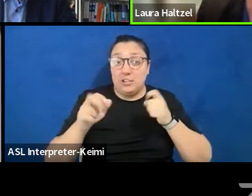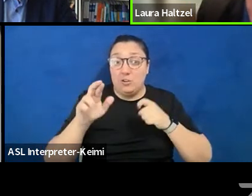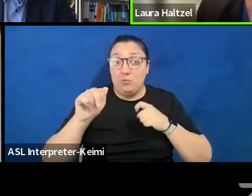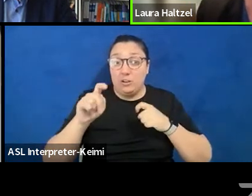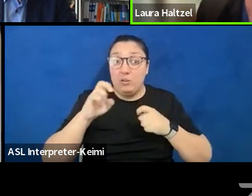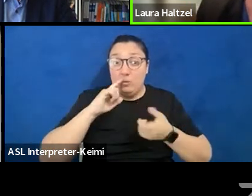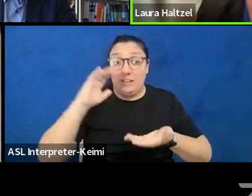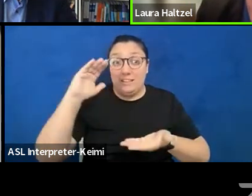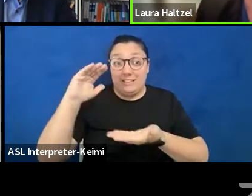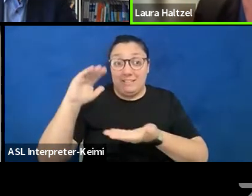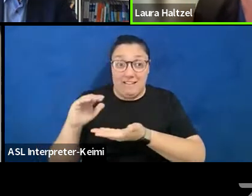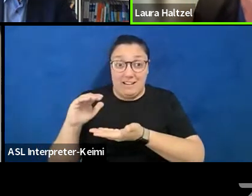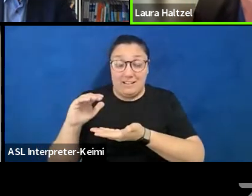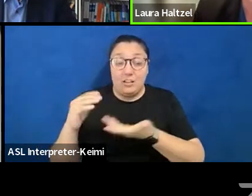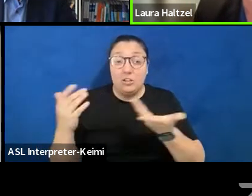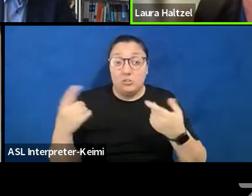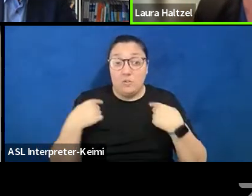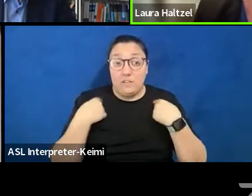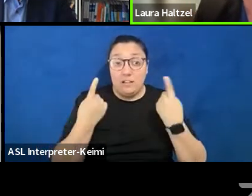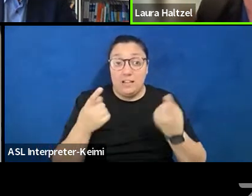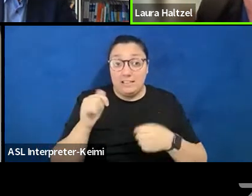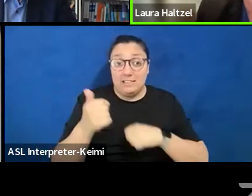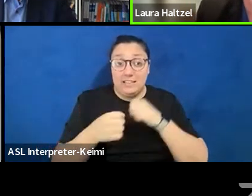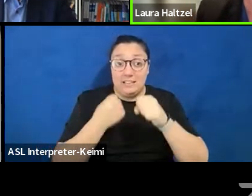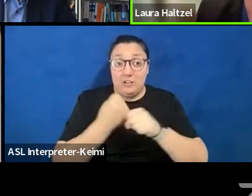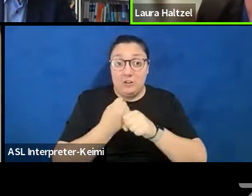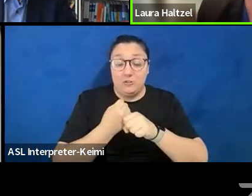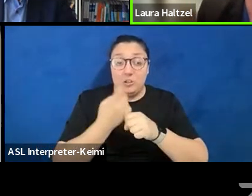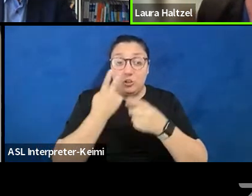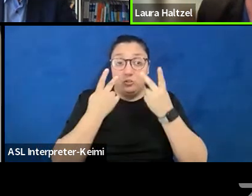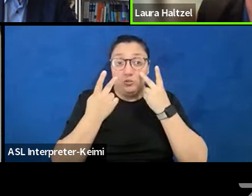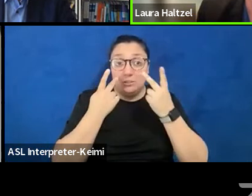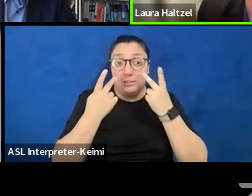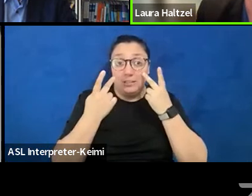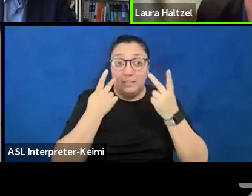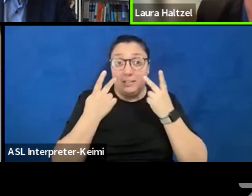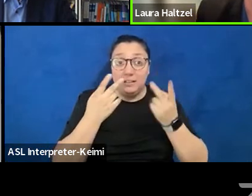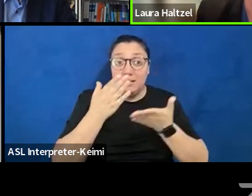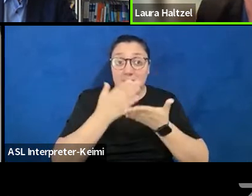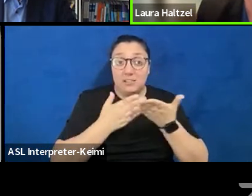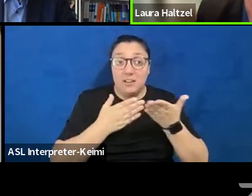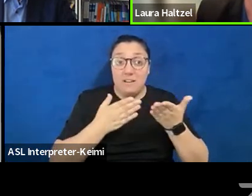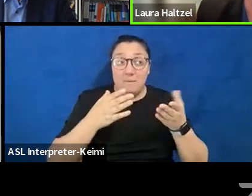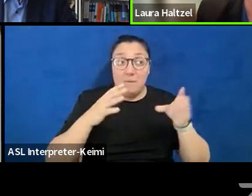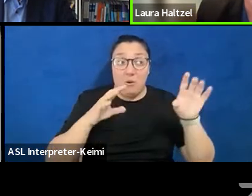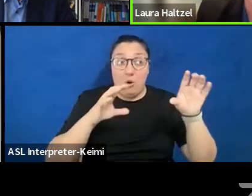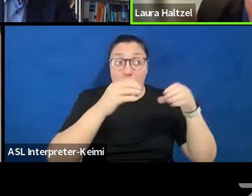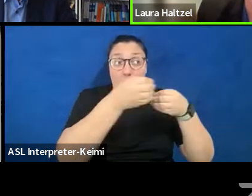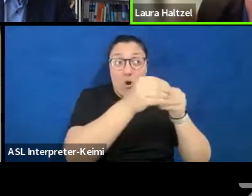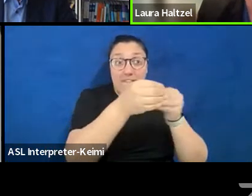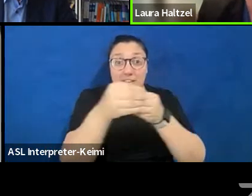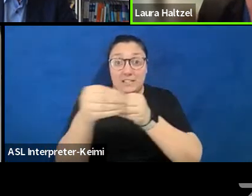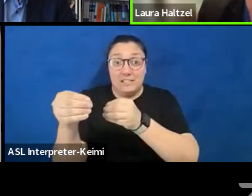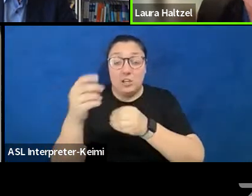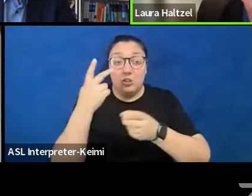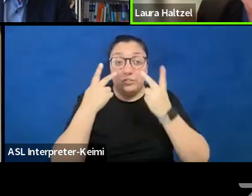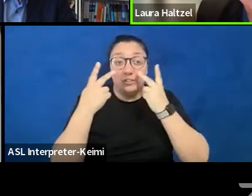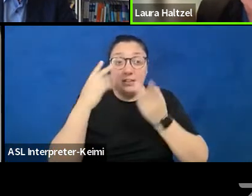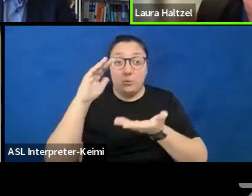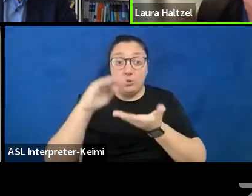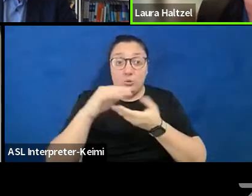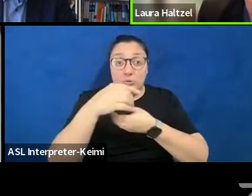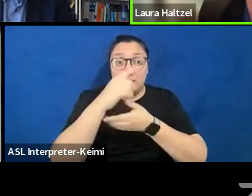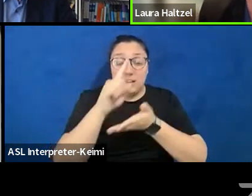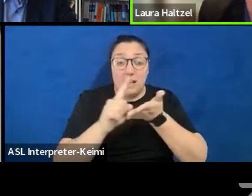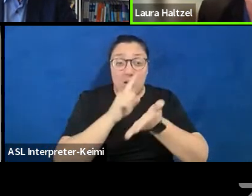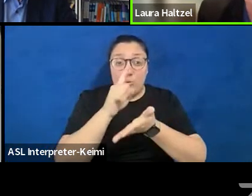And so over the last decade, you've seen closures of field offices, you've seen reduced hours, overtime has